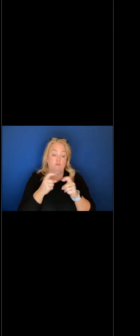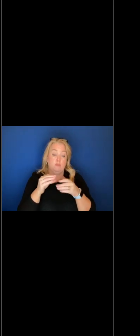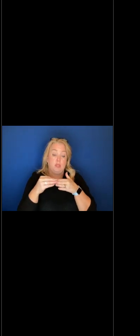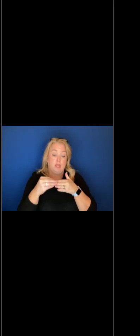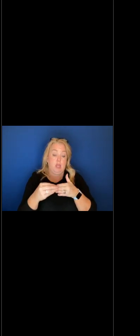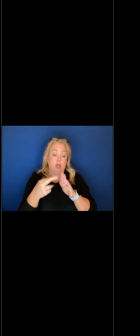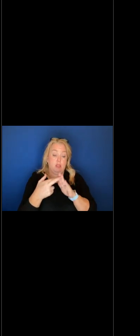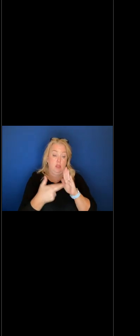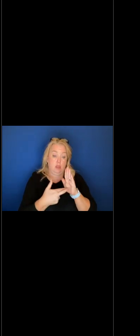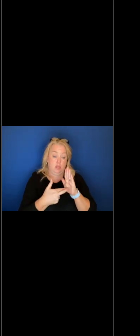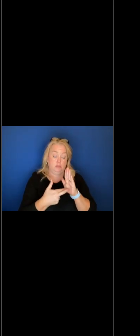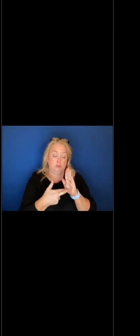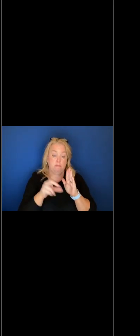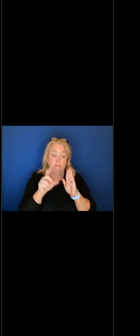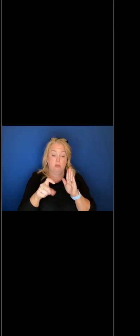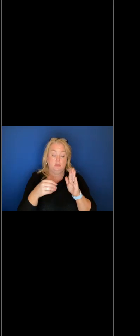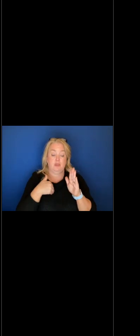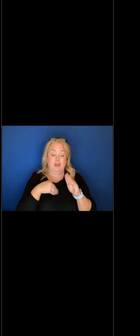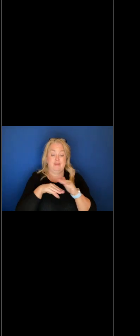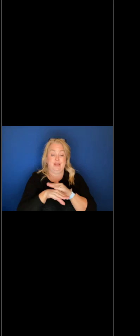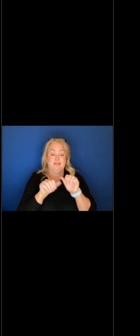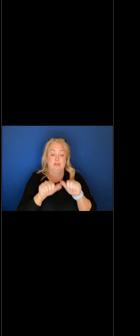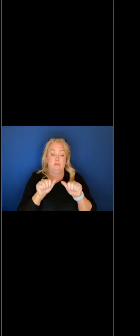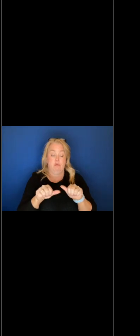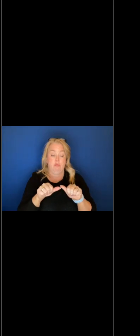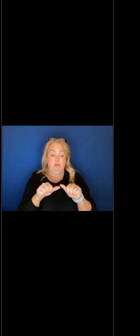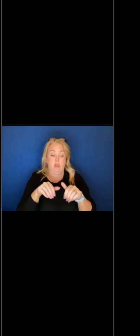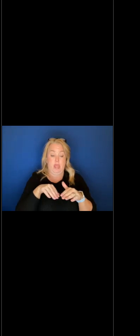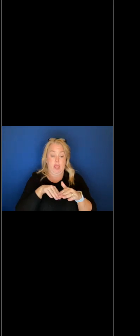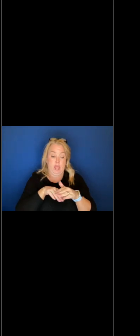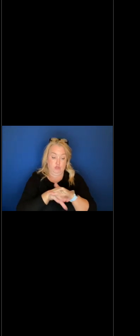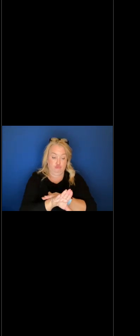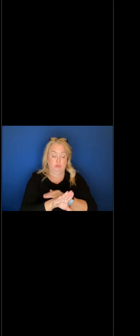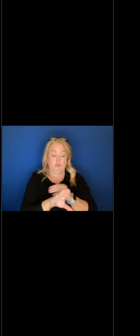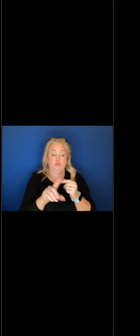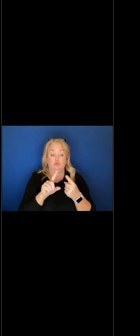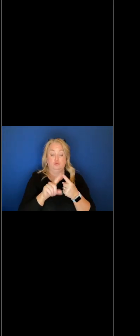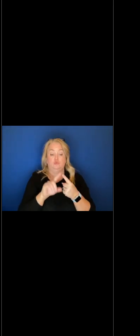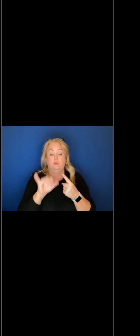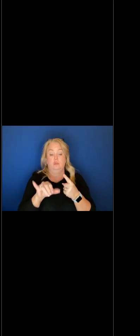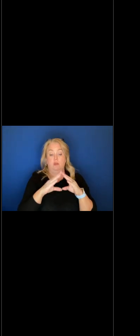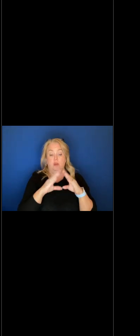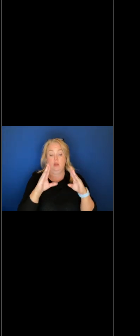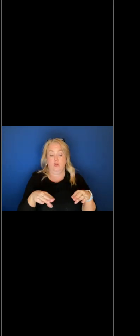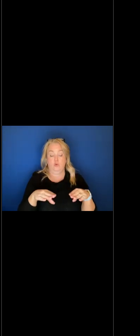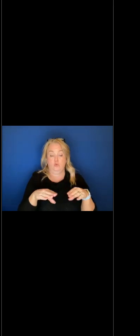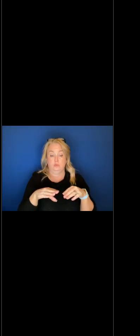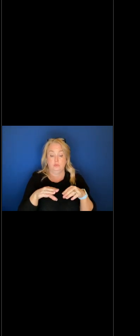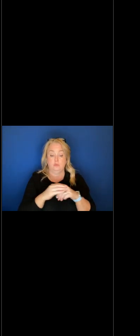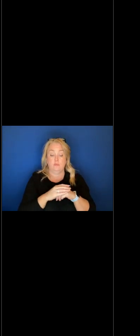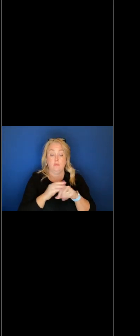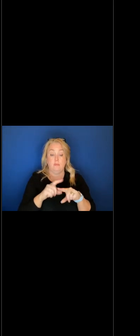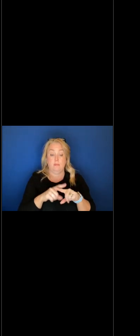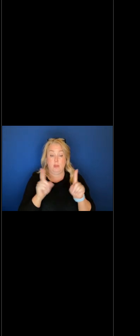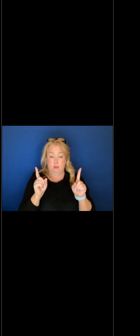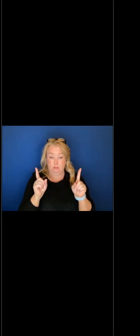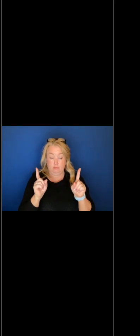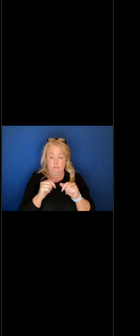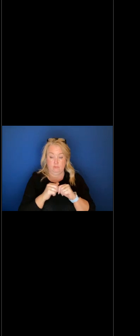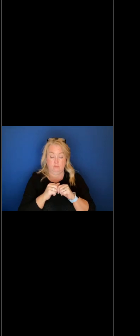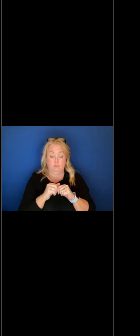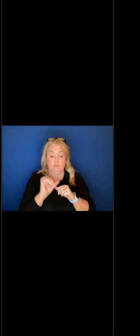guidelines, there must be an accessible entrance to the dwelling unit on an accessible route. However,